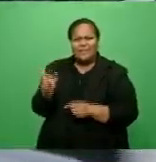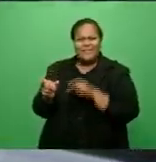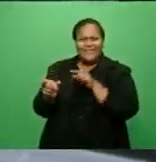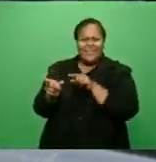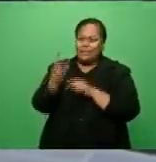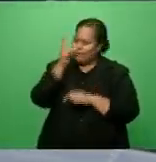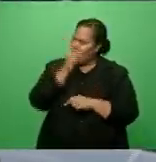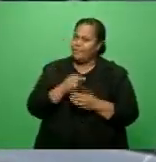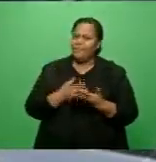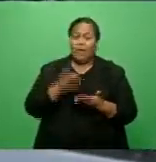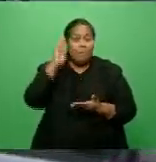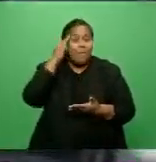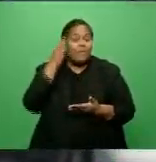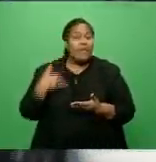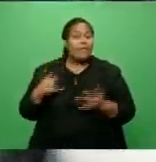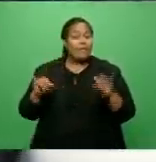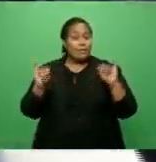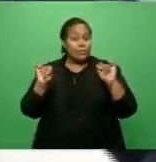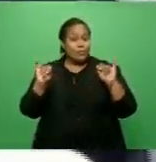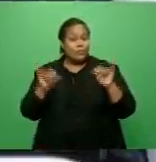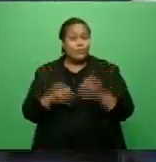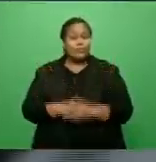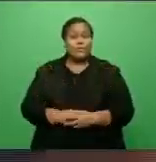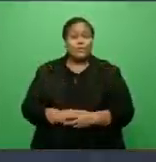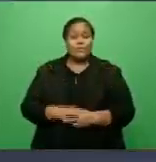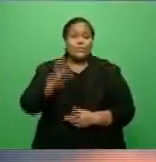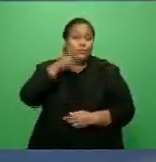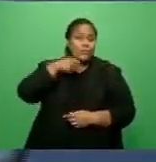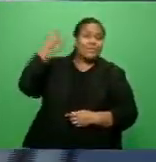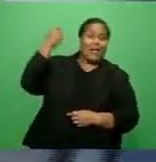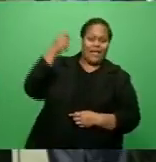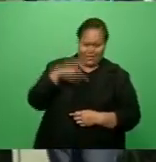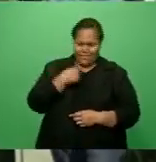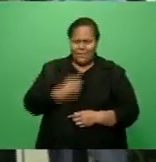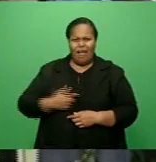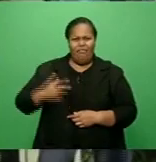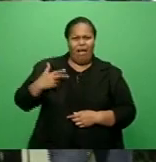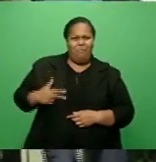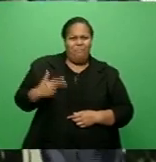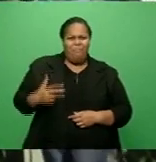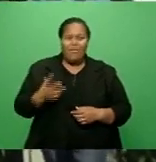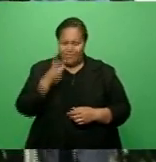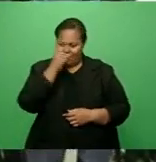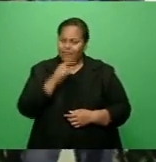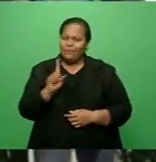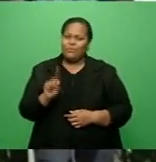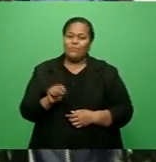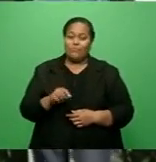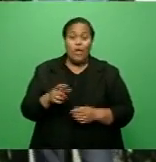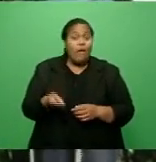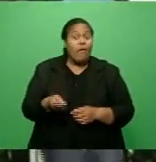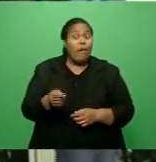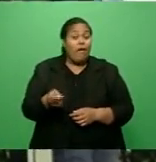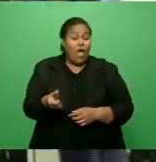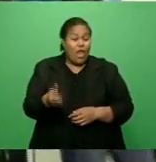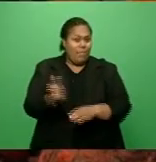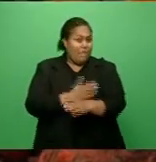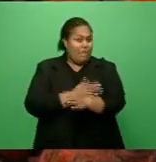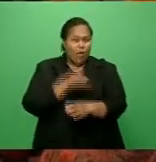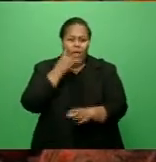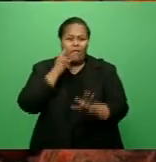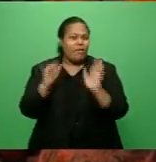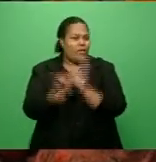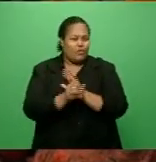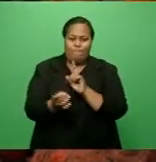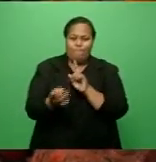and mental health issues as well as suicide and self-harm. So early identification is very, very important. Fiji